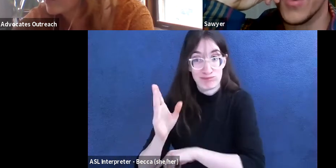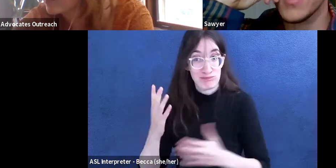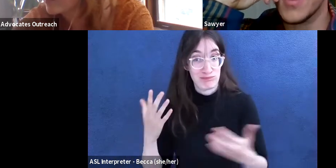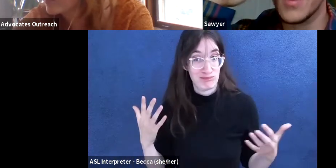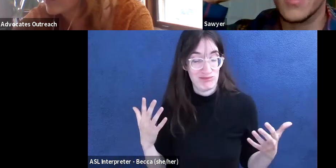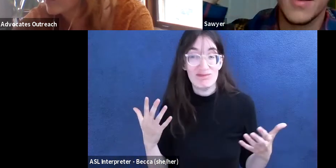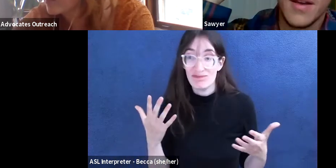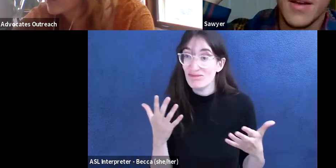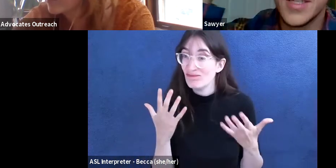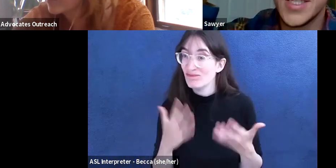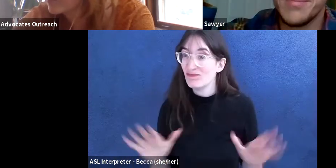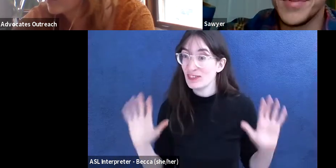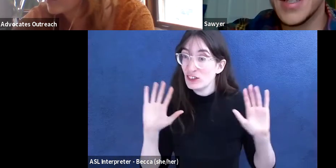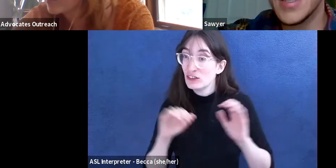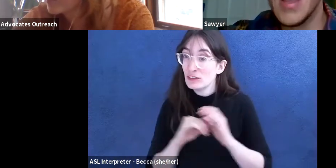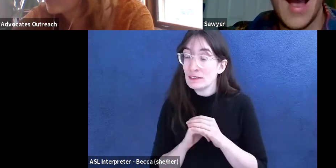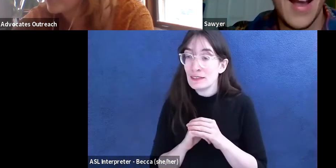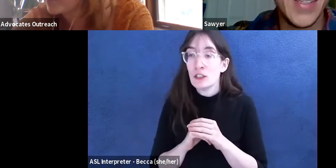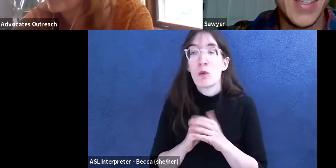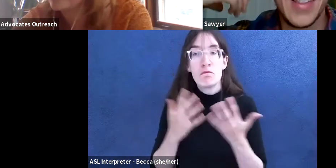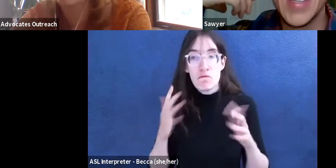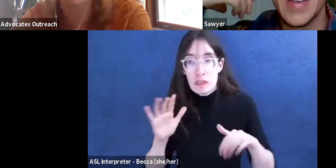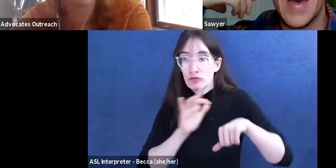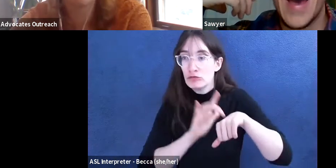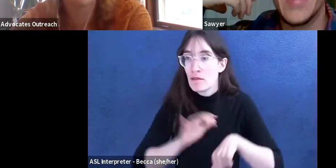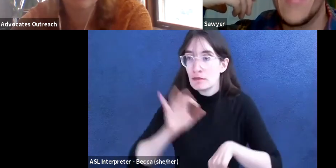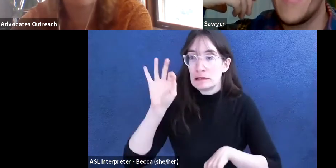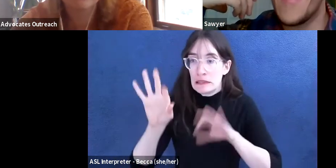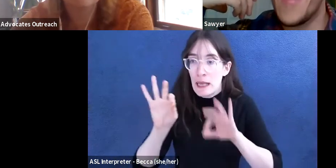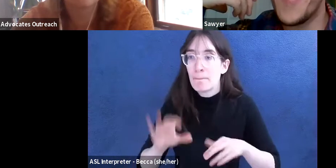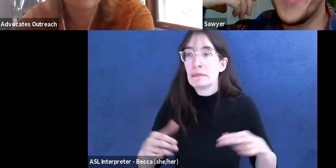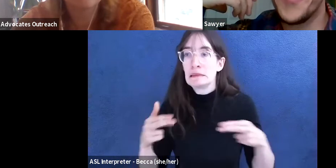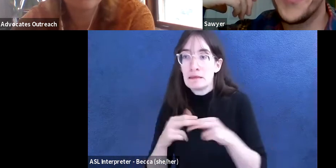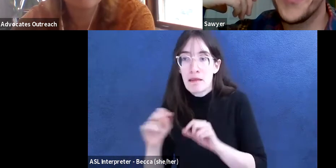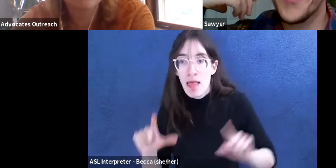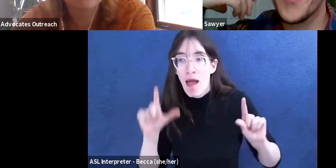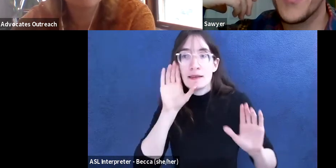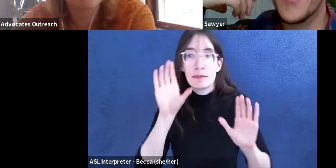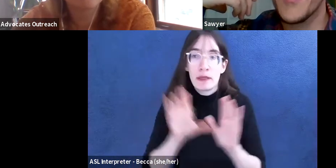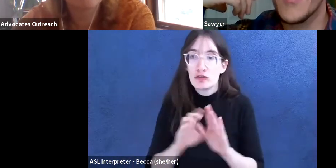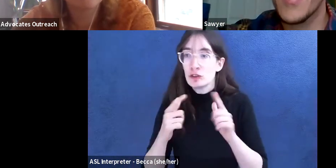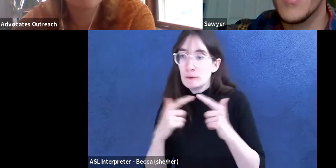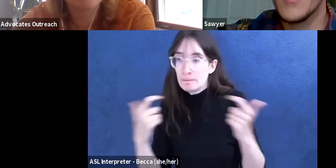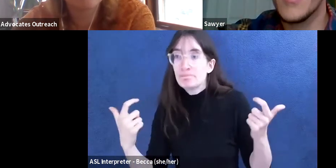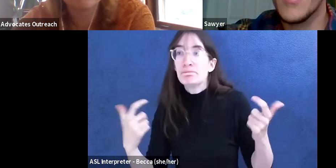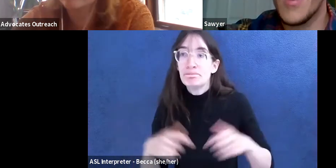to what you want to play with or what you want to wear.